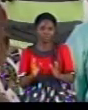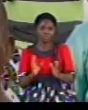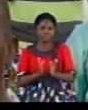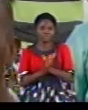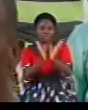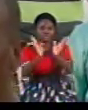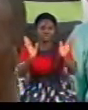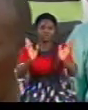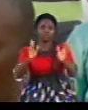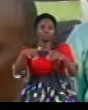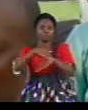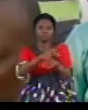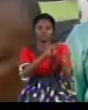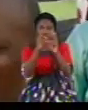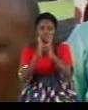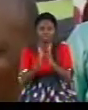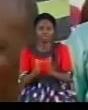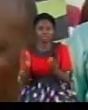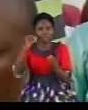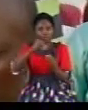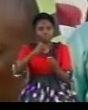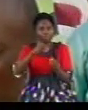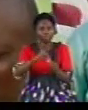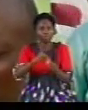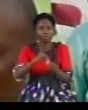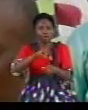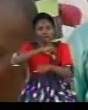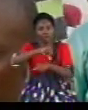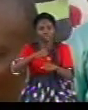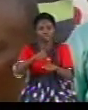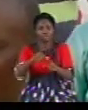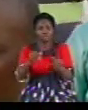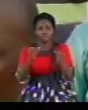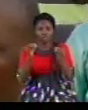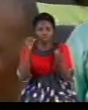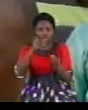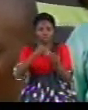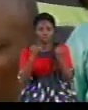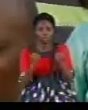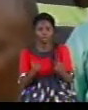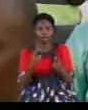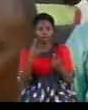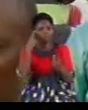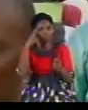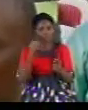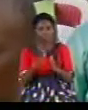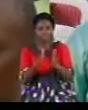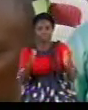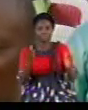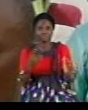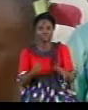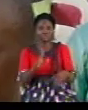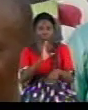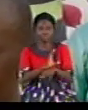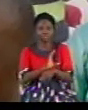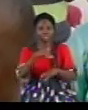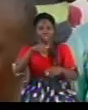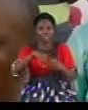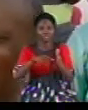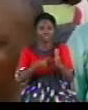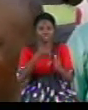accomplishment and more empowerment for expansion of the church in this end time.